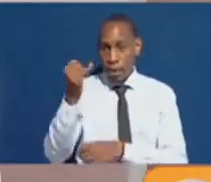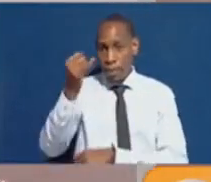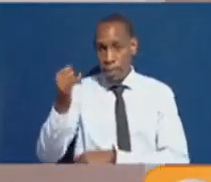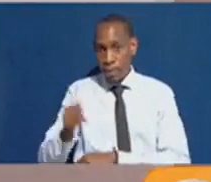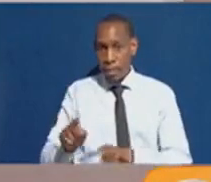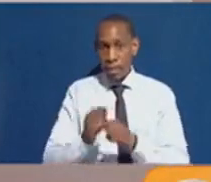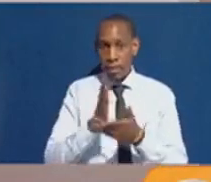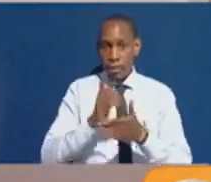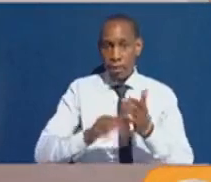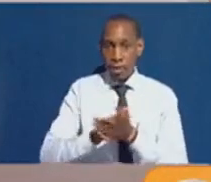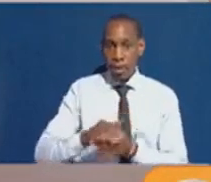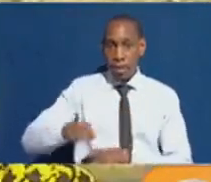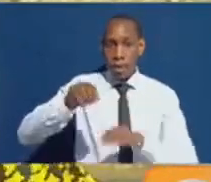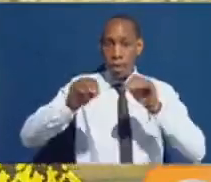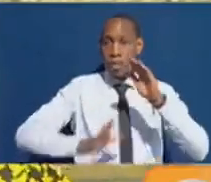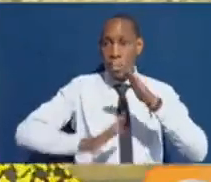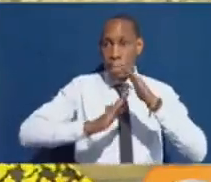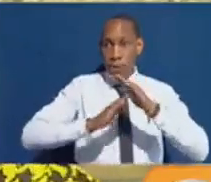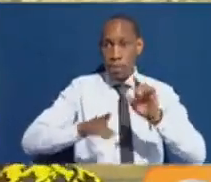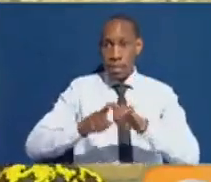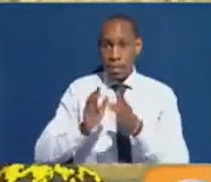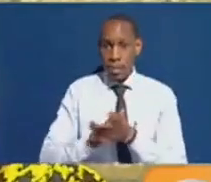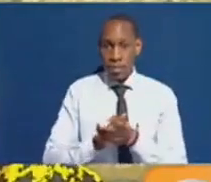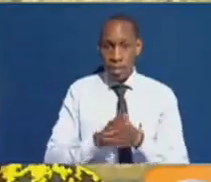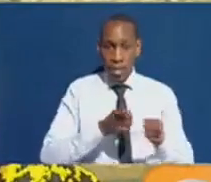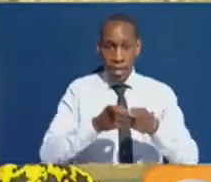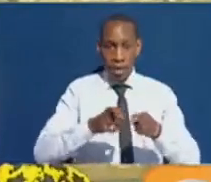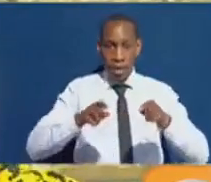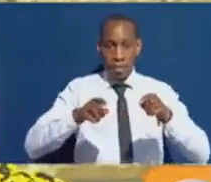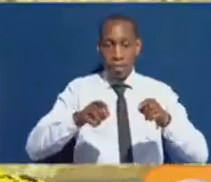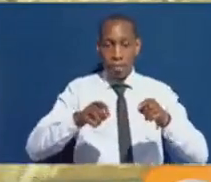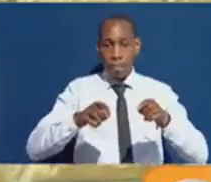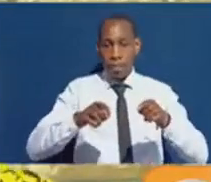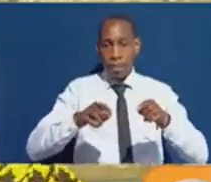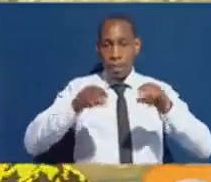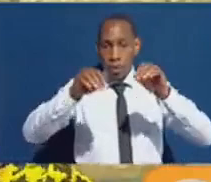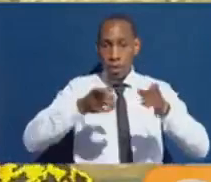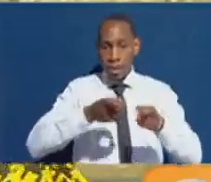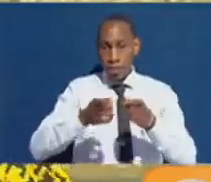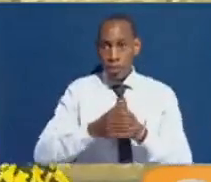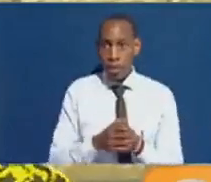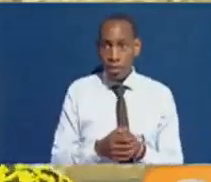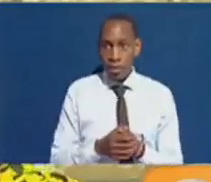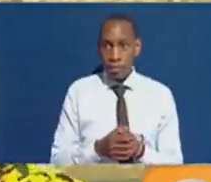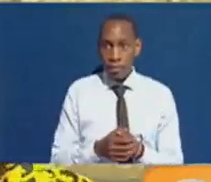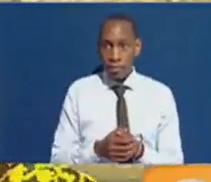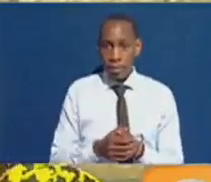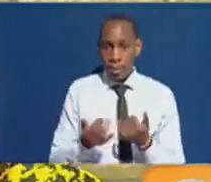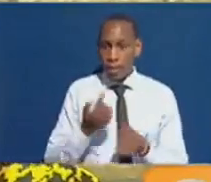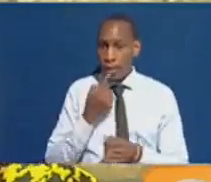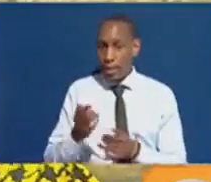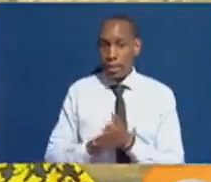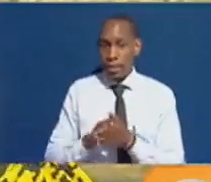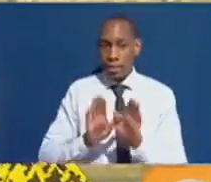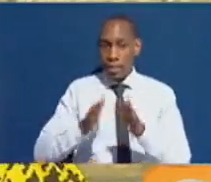making sure the bag is in high quality. I'm also in charge of quality control. So after I have to see, I'm like, hey, Anthony, Appa, we still need to